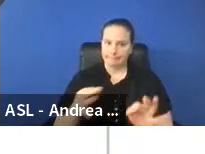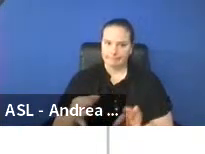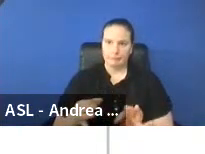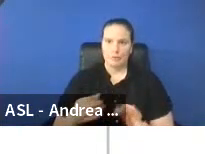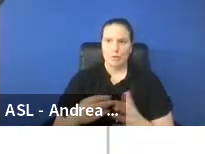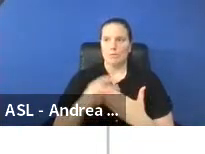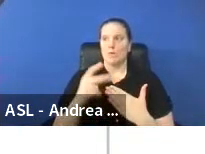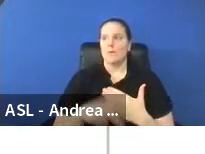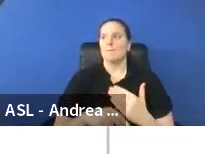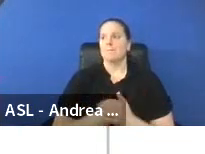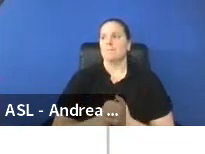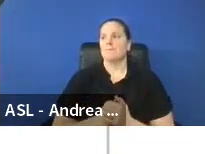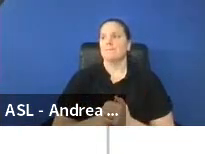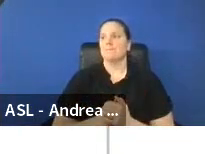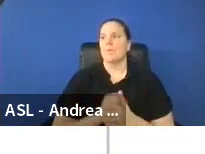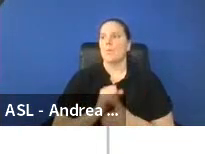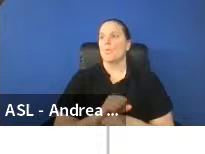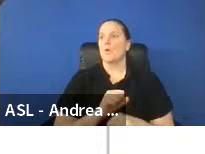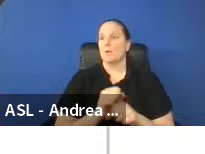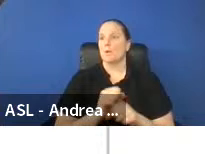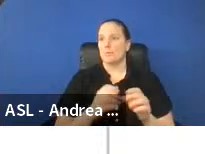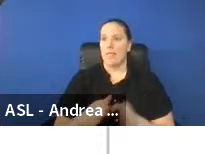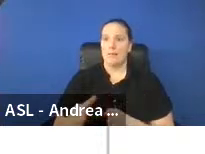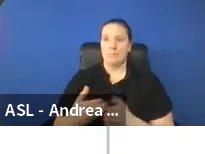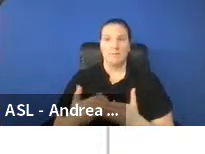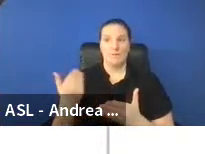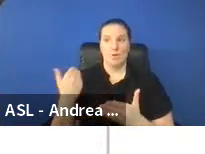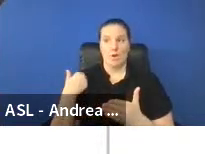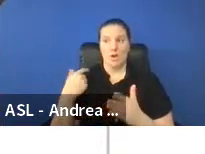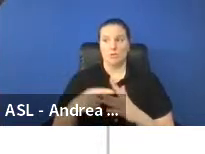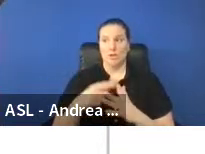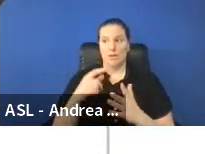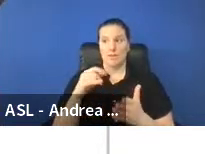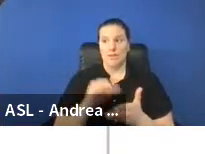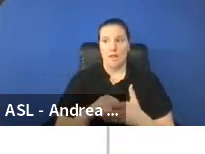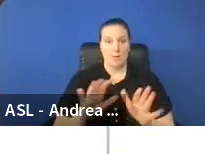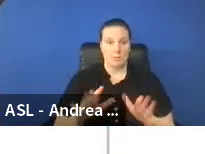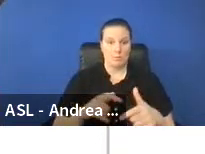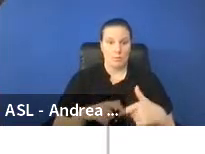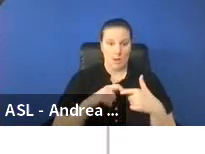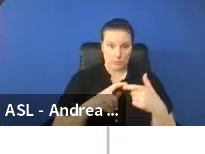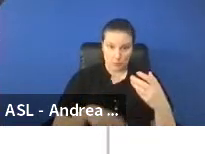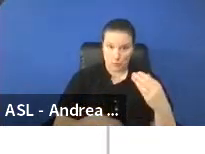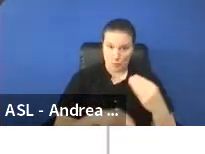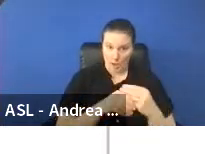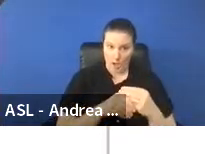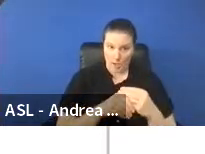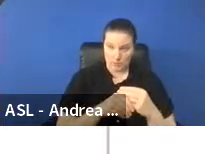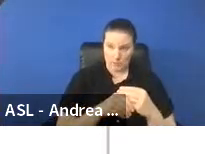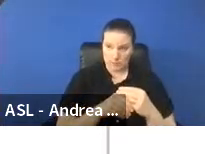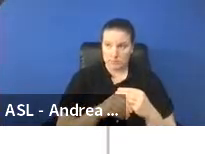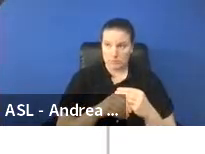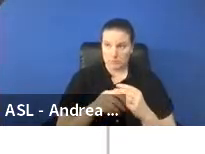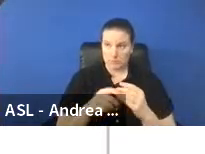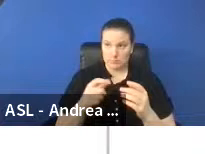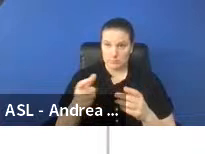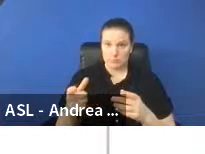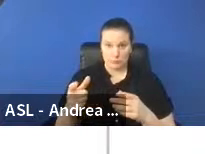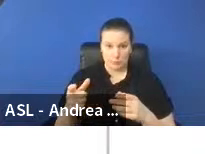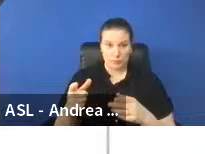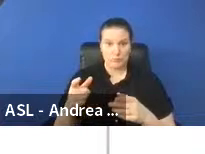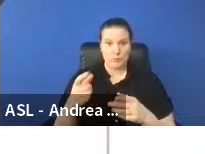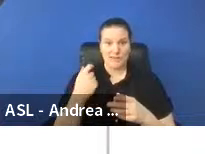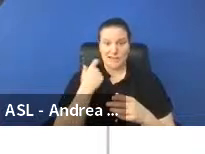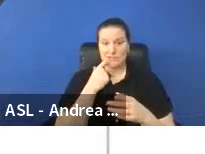program, our work plan for getting there. Before I do that, I just wanted to pause and add on to what Administrator Johnson said. As I